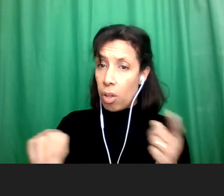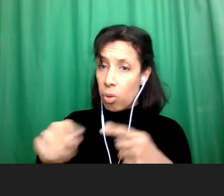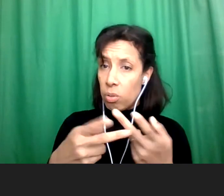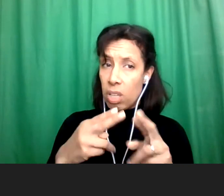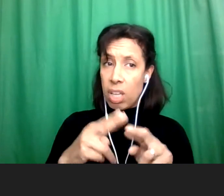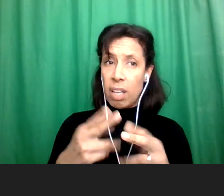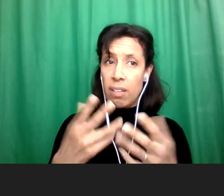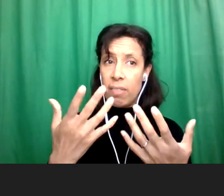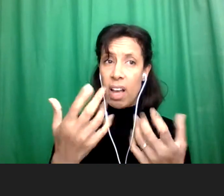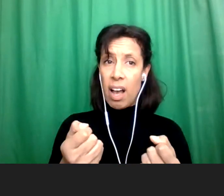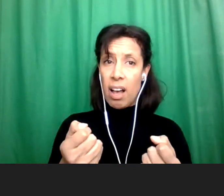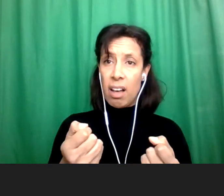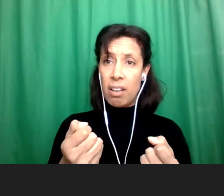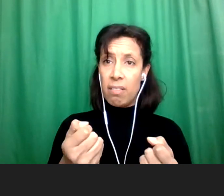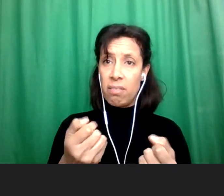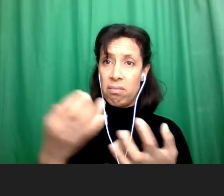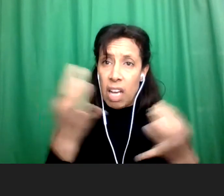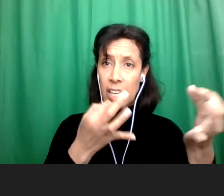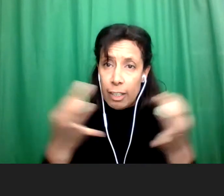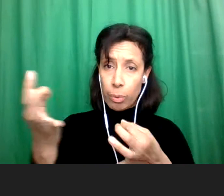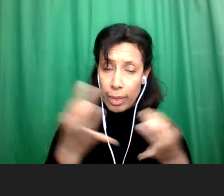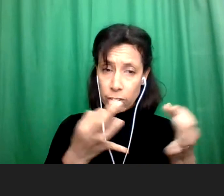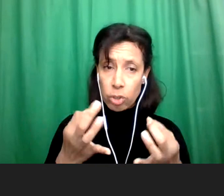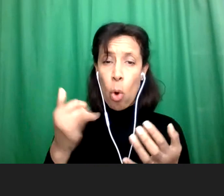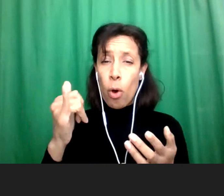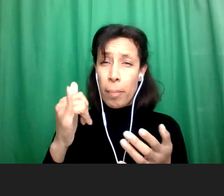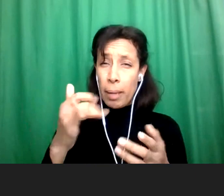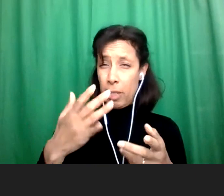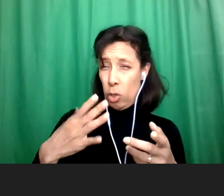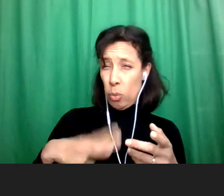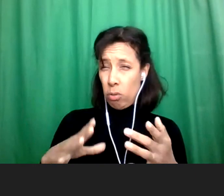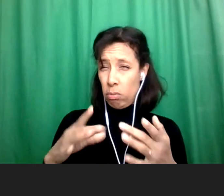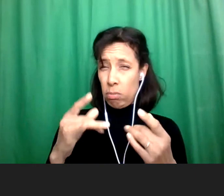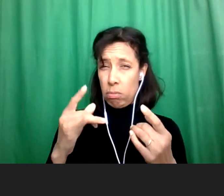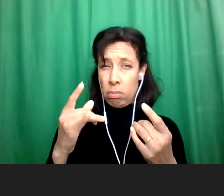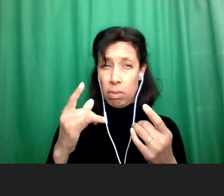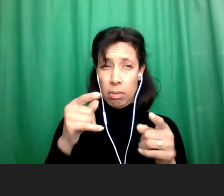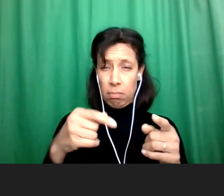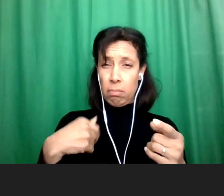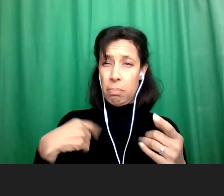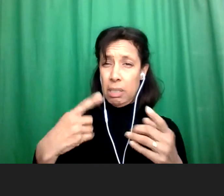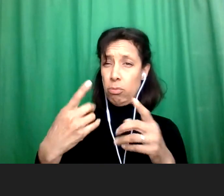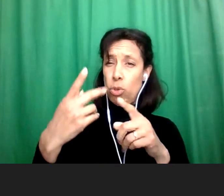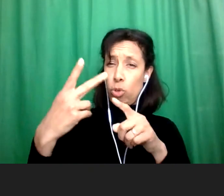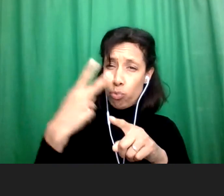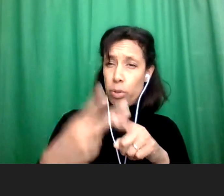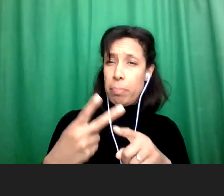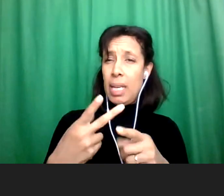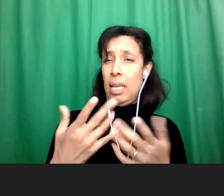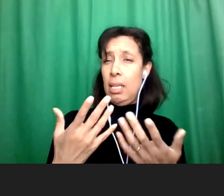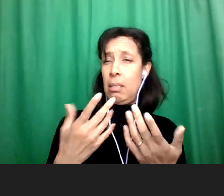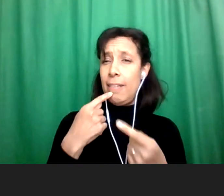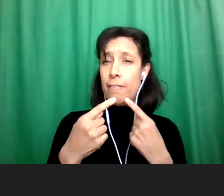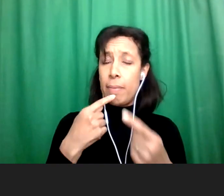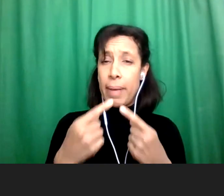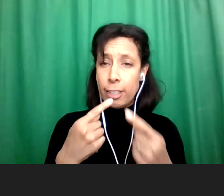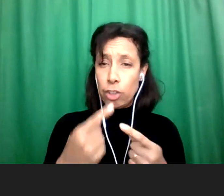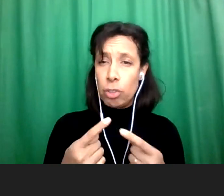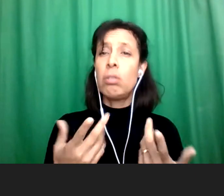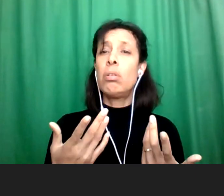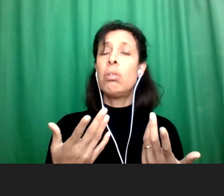See if there's anything that you'd like me to go over again and explain in more detail. And then I'm going to stop